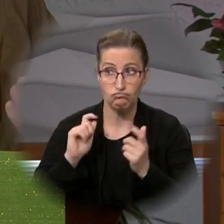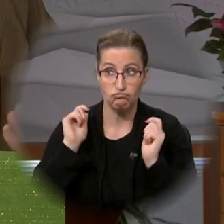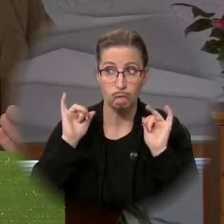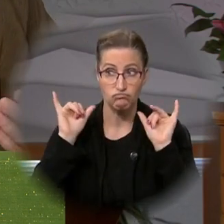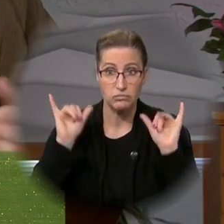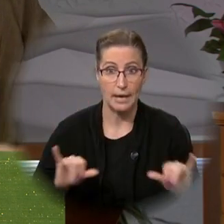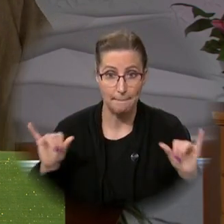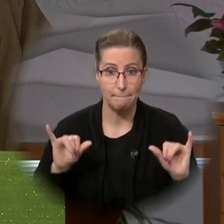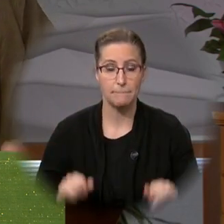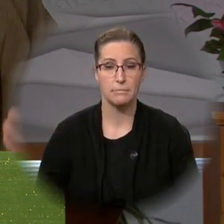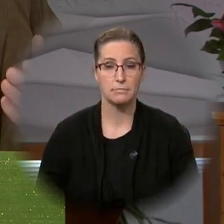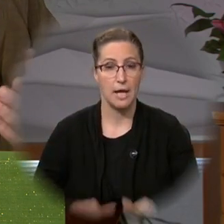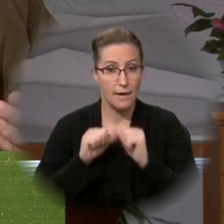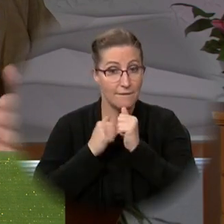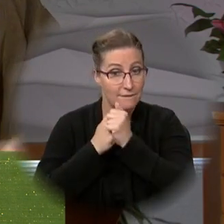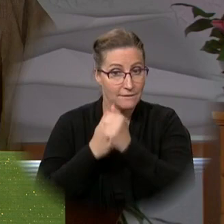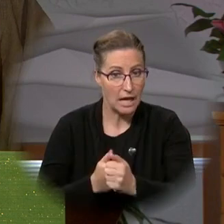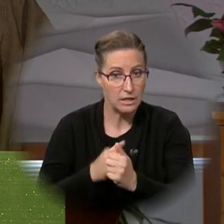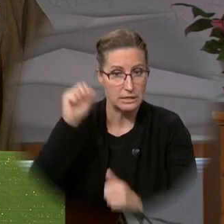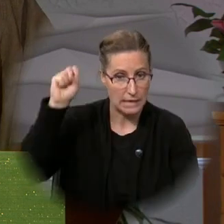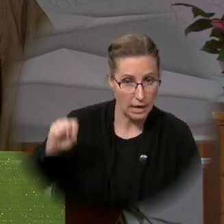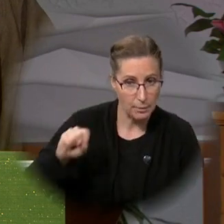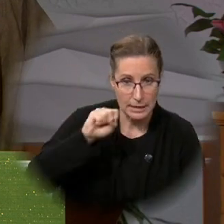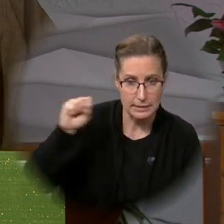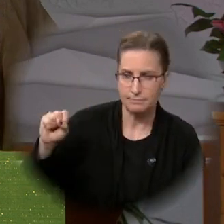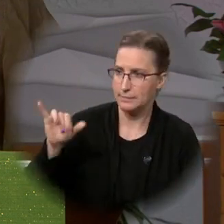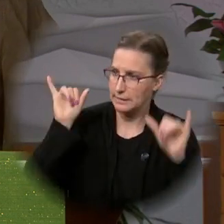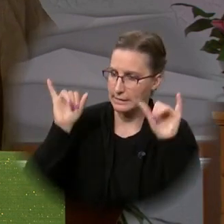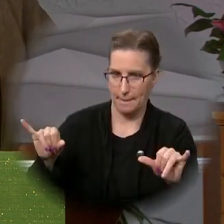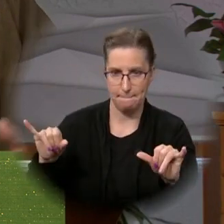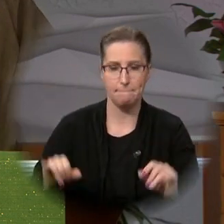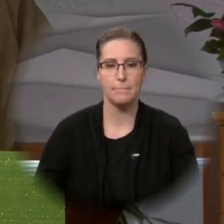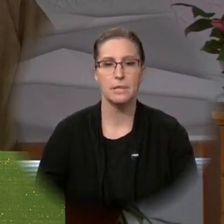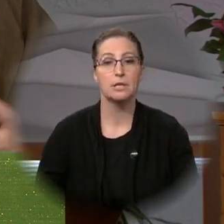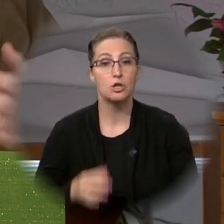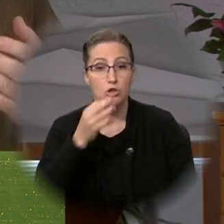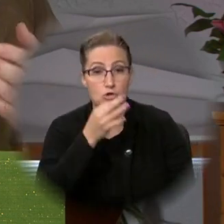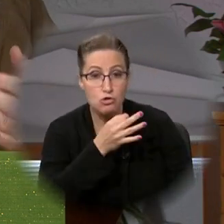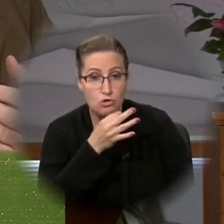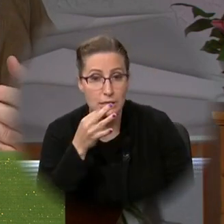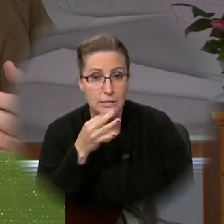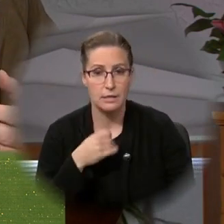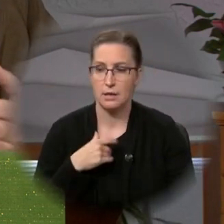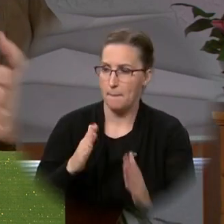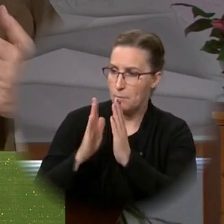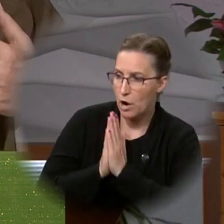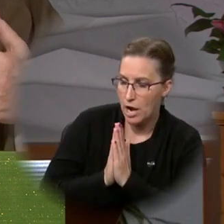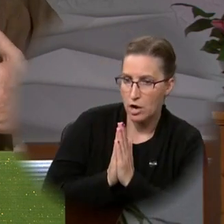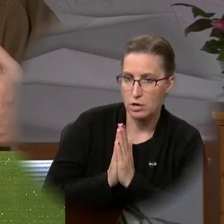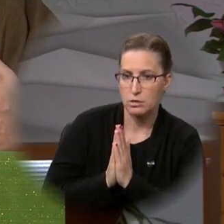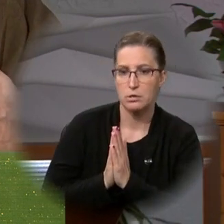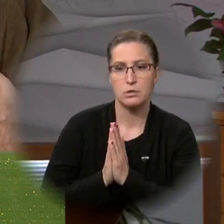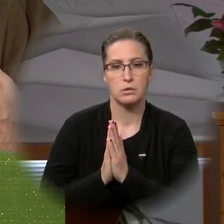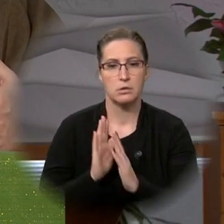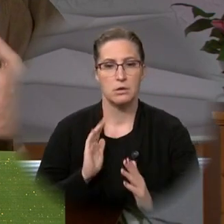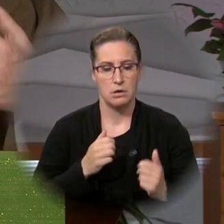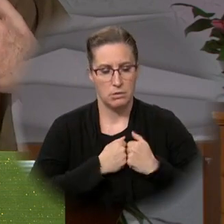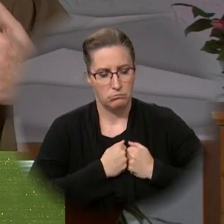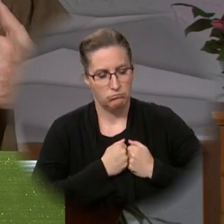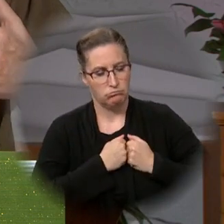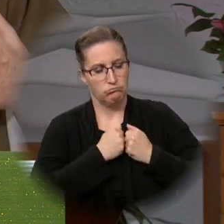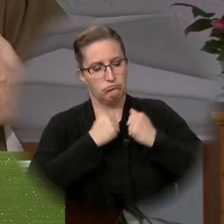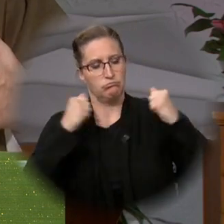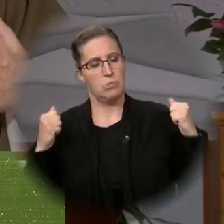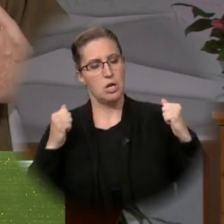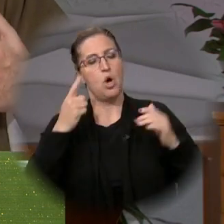We attend to the sacraments. Those haven't changed. The idea of the Eucharist, the idea of prayer, opening ourselves up to